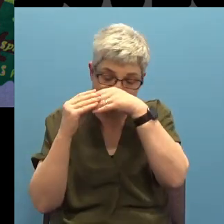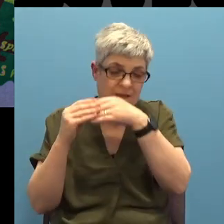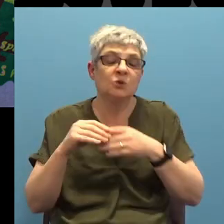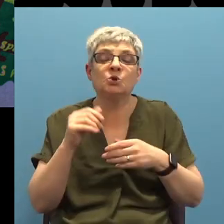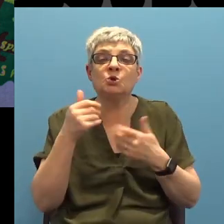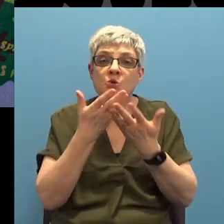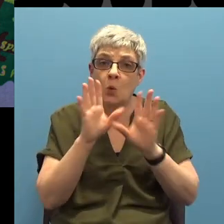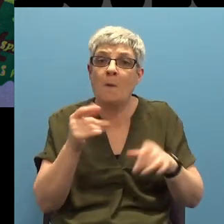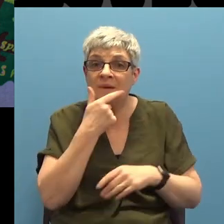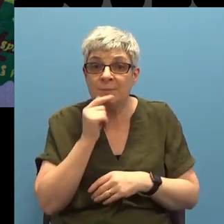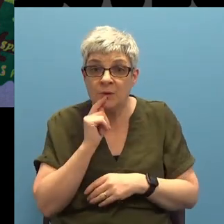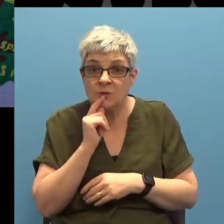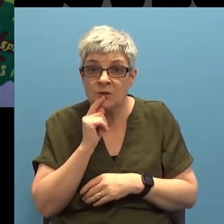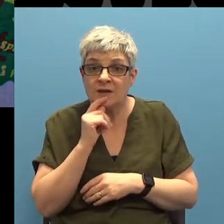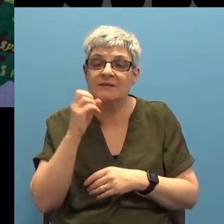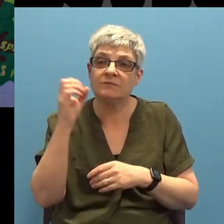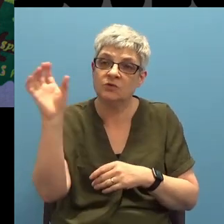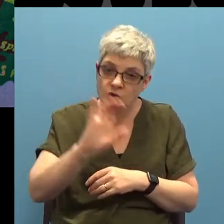salt and light,